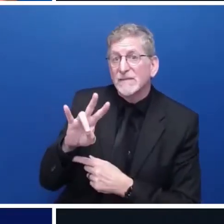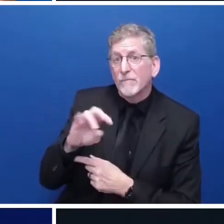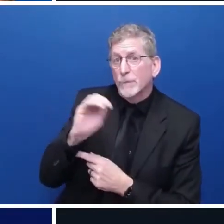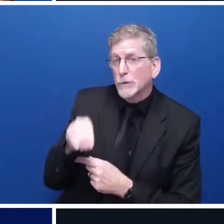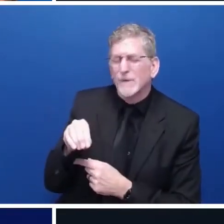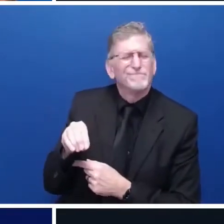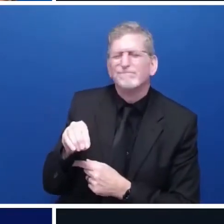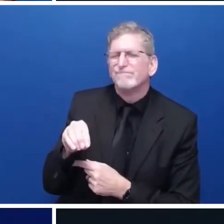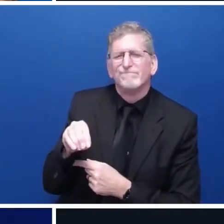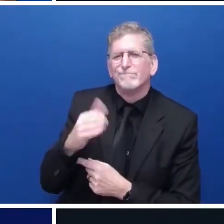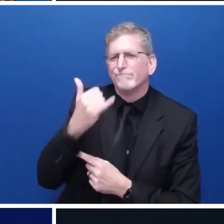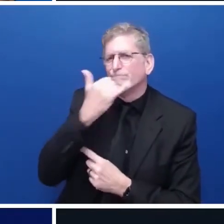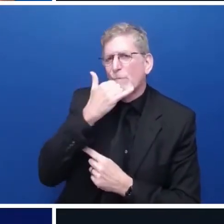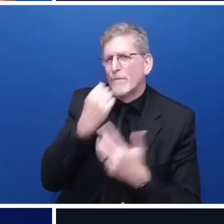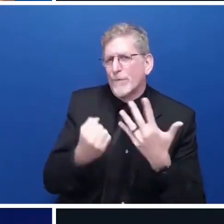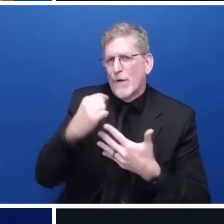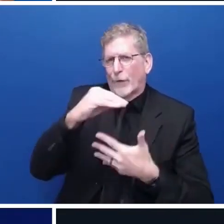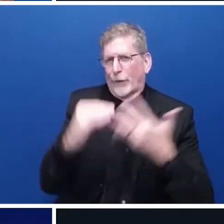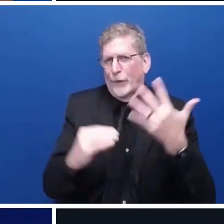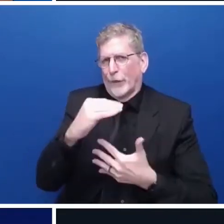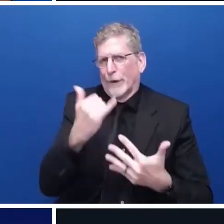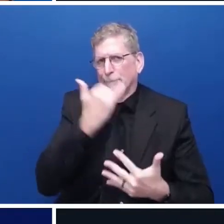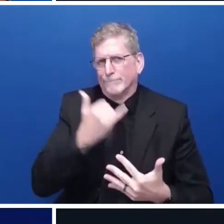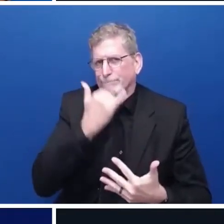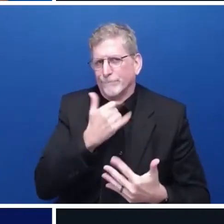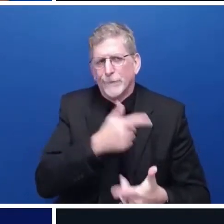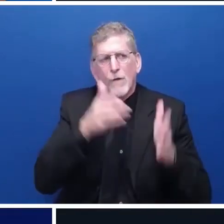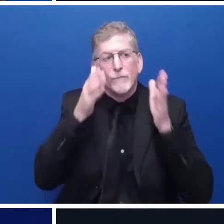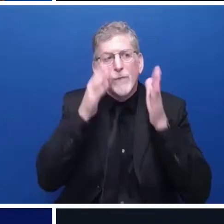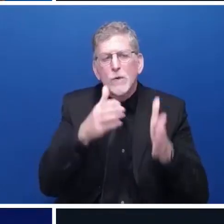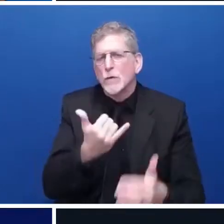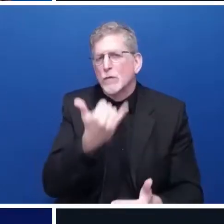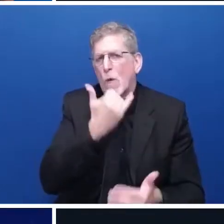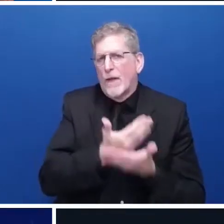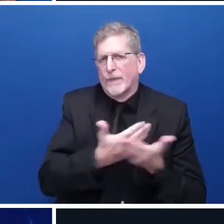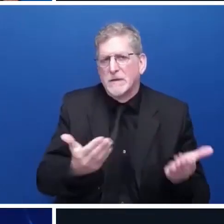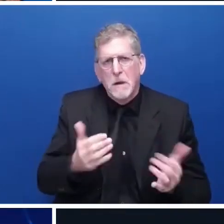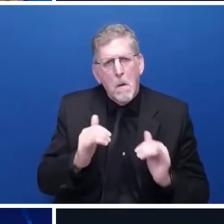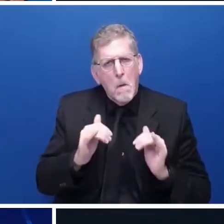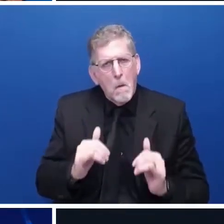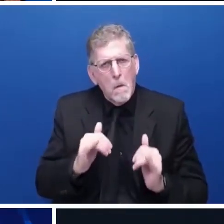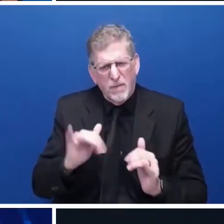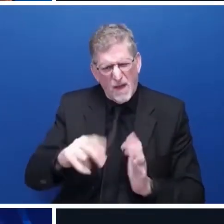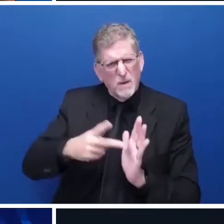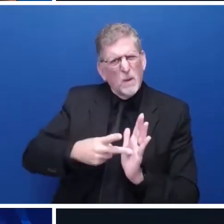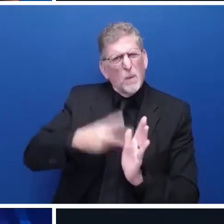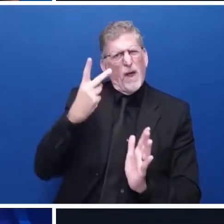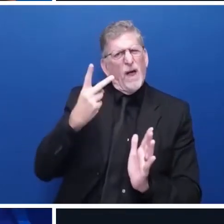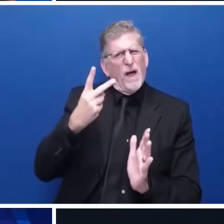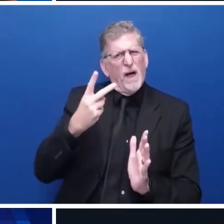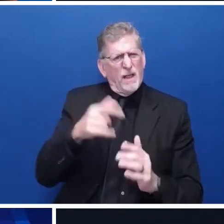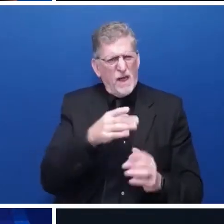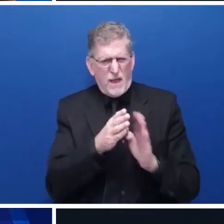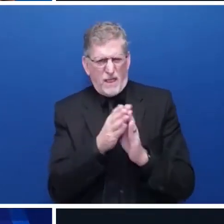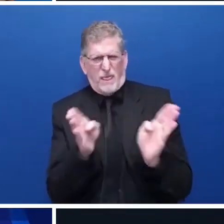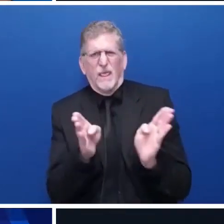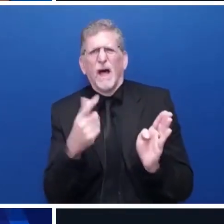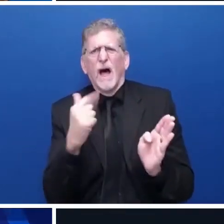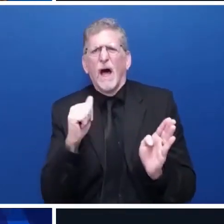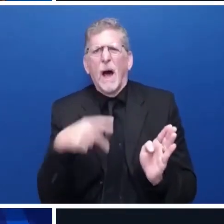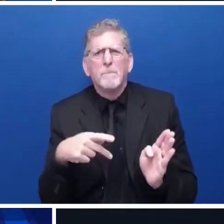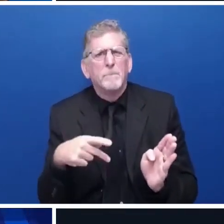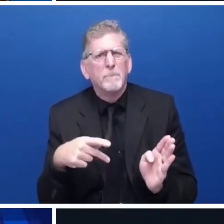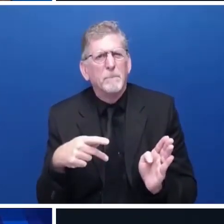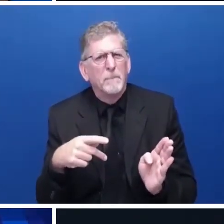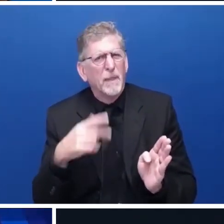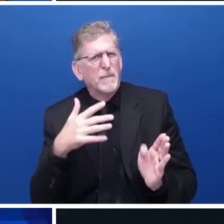that's twice as high, that gap. More people than ever think he's not focused on the right priorities. So this is really the